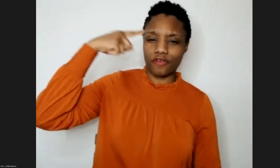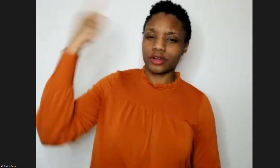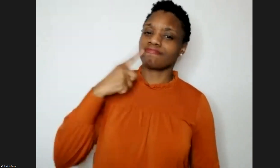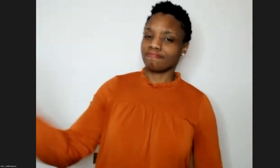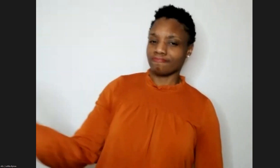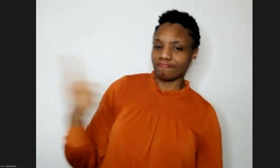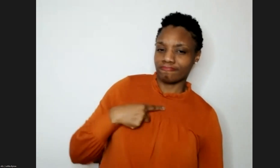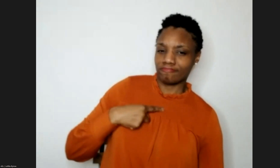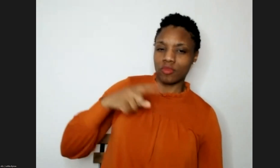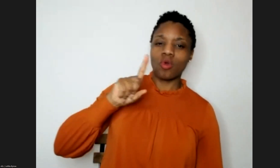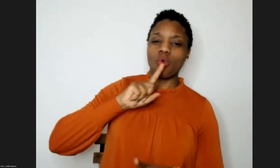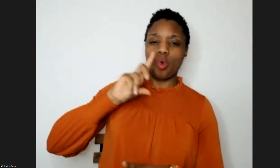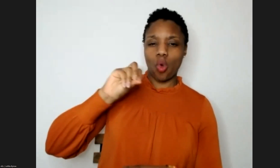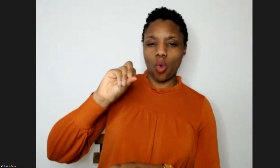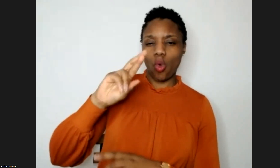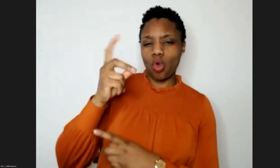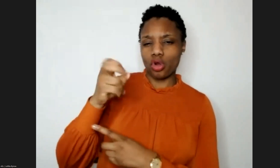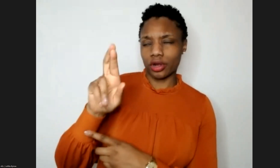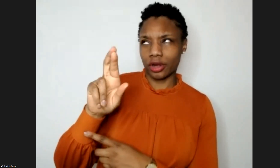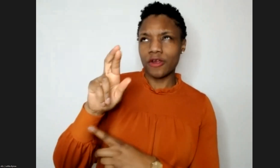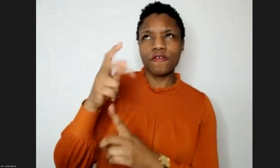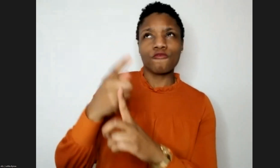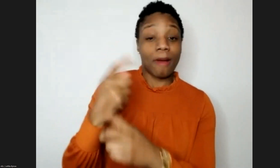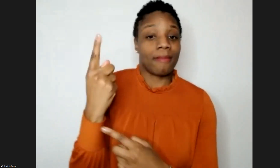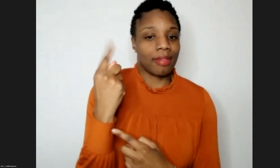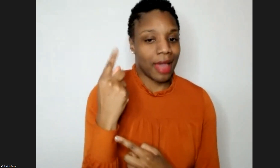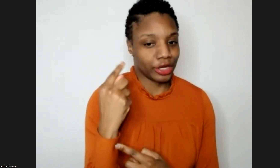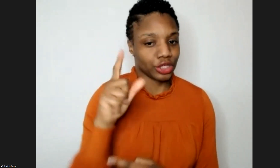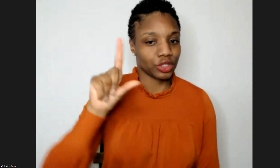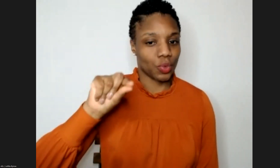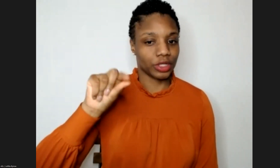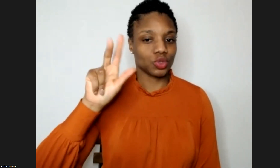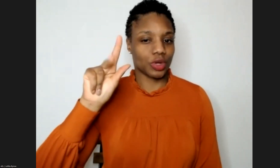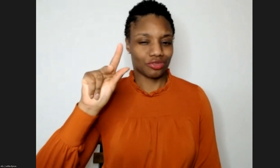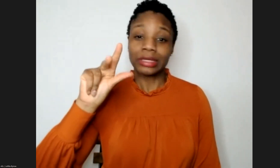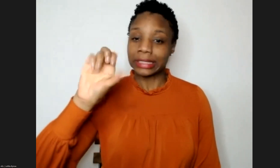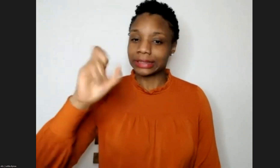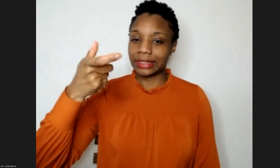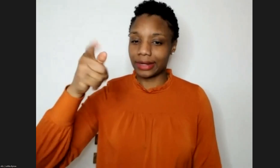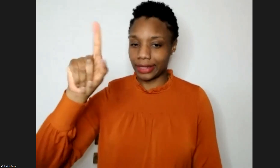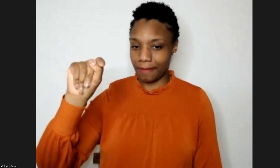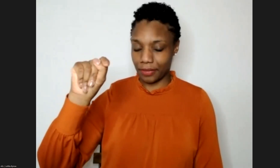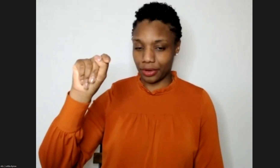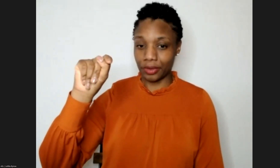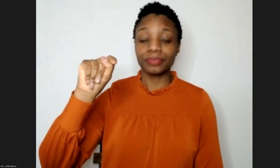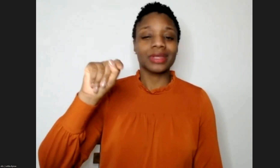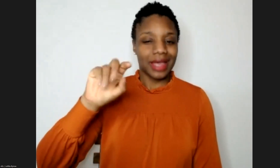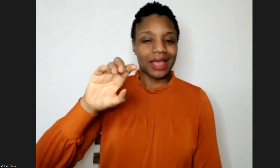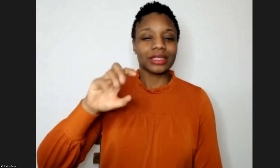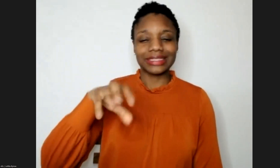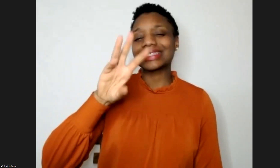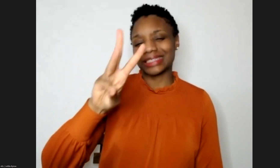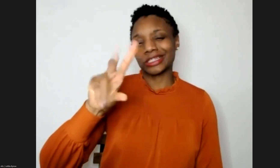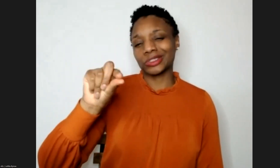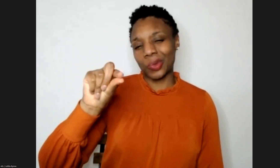earlier, or not this year, it's 2024 now, last year, in September of last year. So Executive Order 620